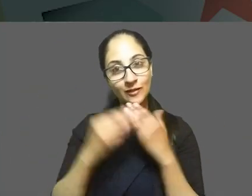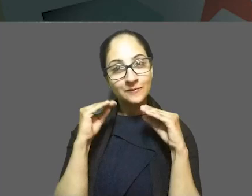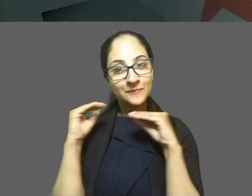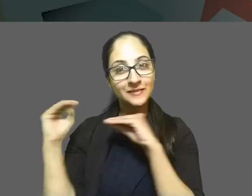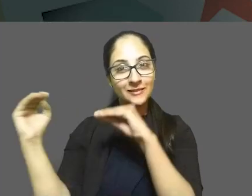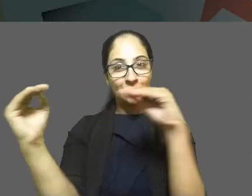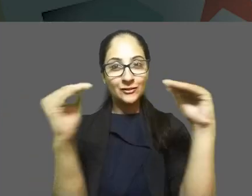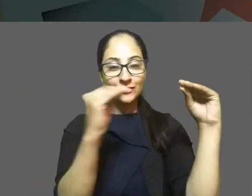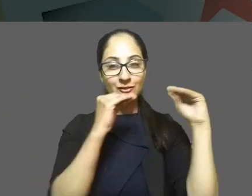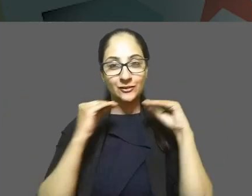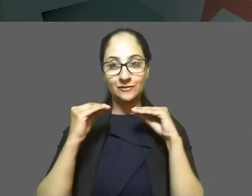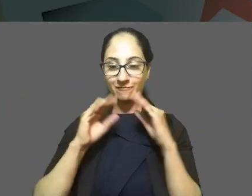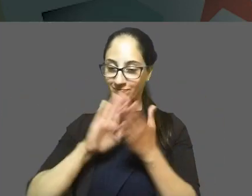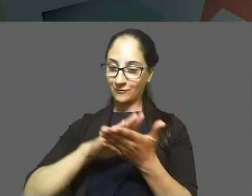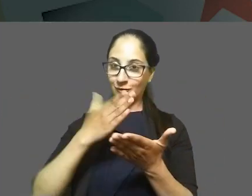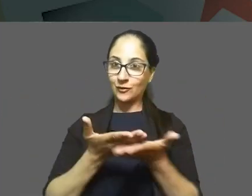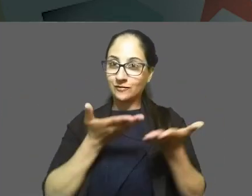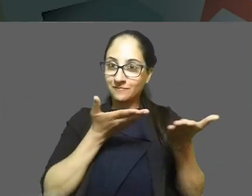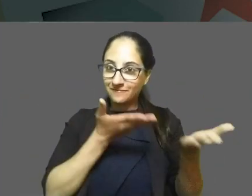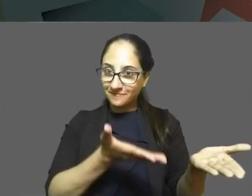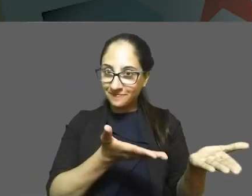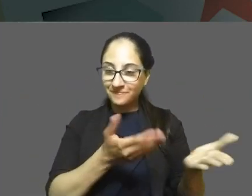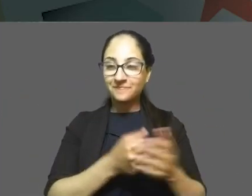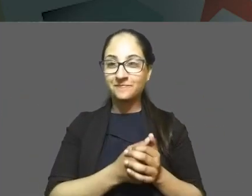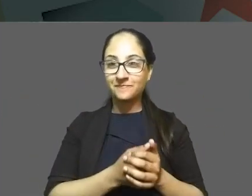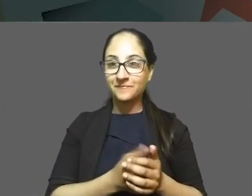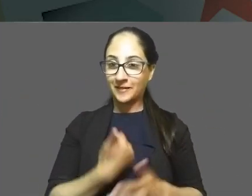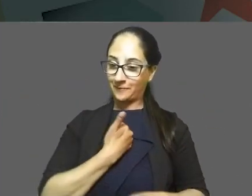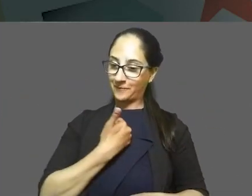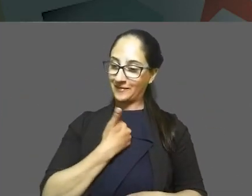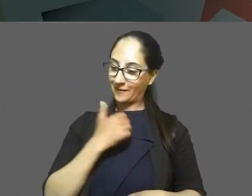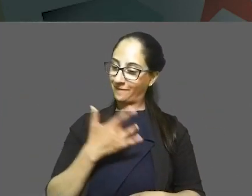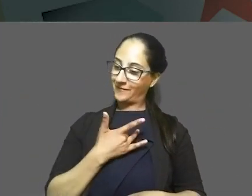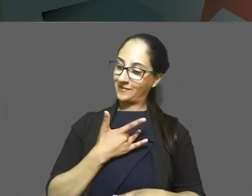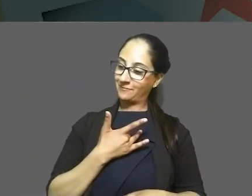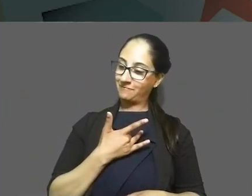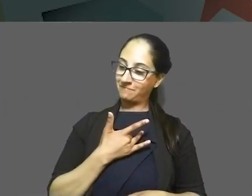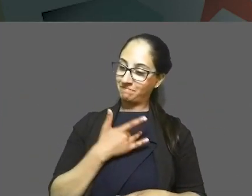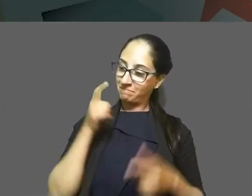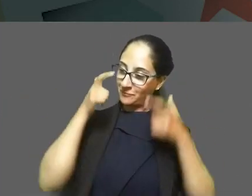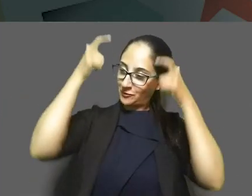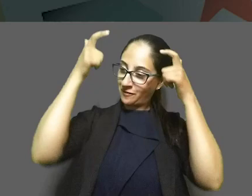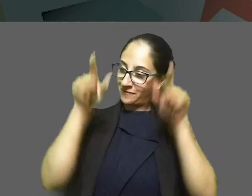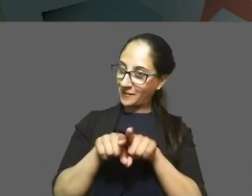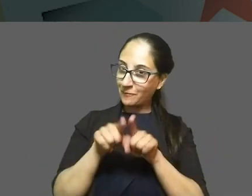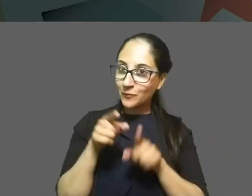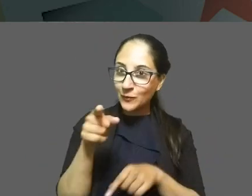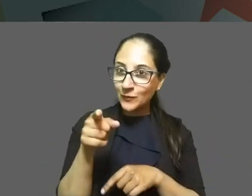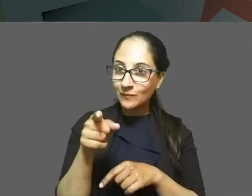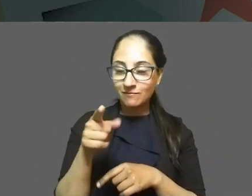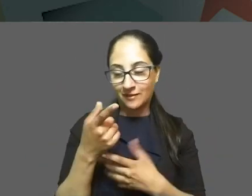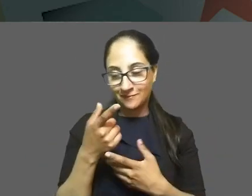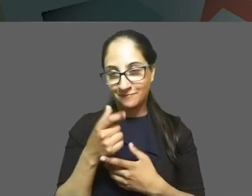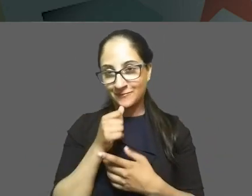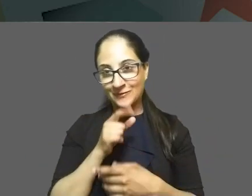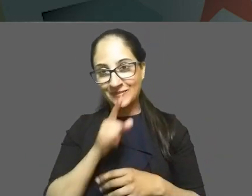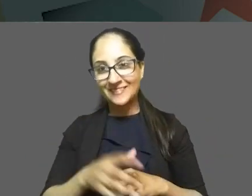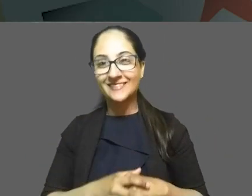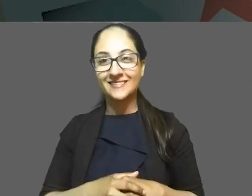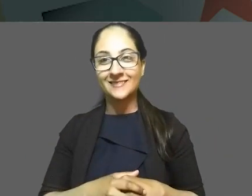Ali, for coming and showing all the Jamaat and me your cooking skills and for making me a